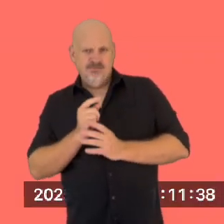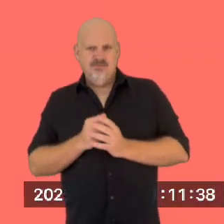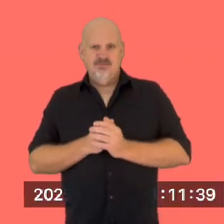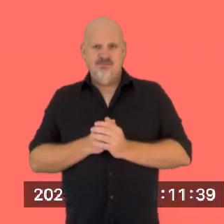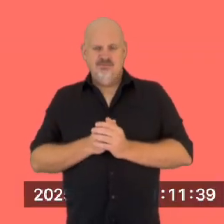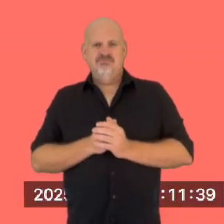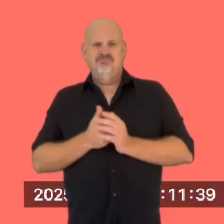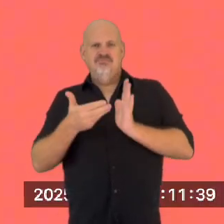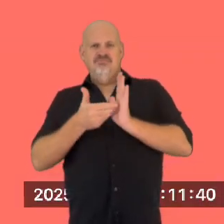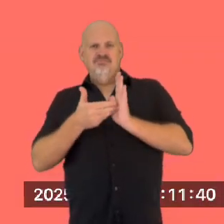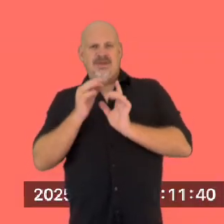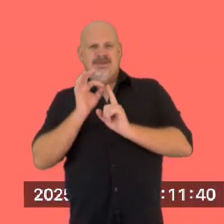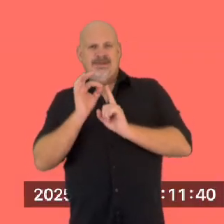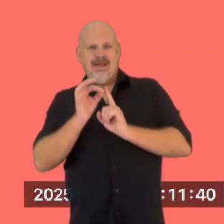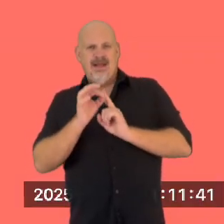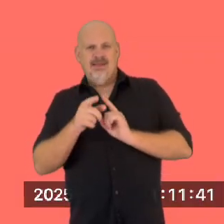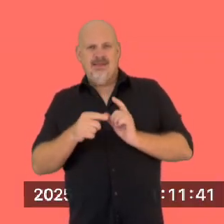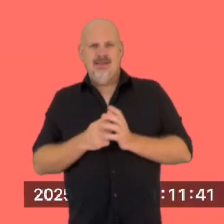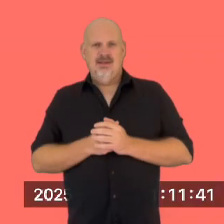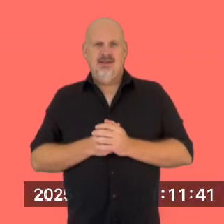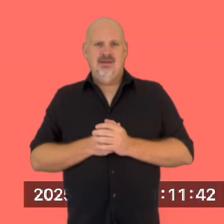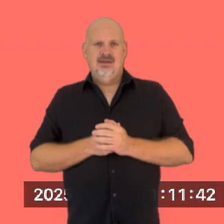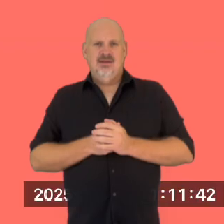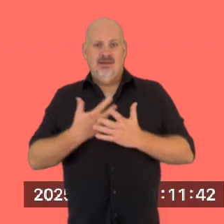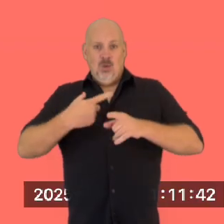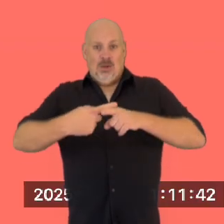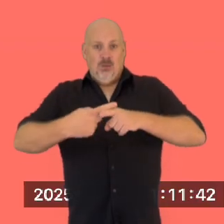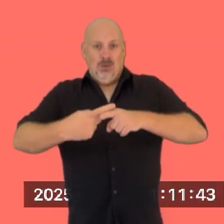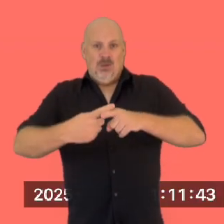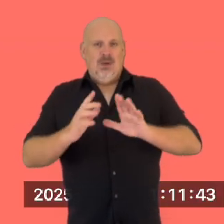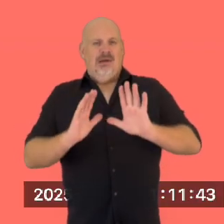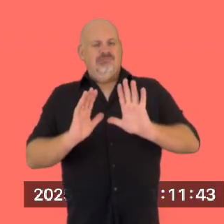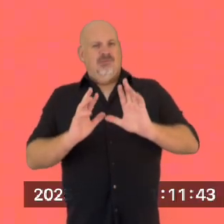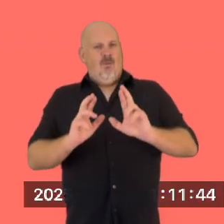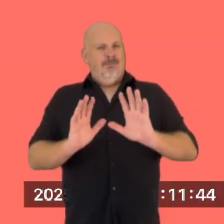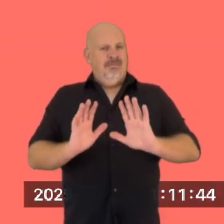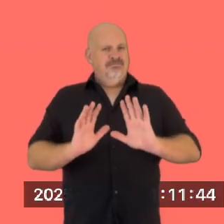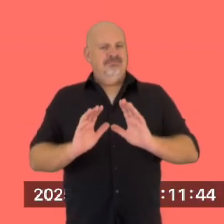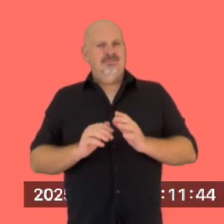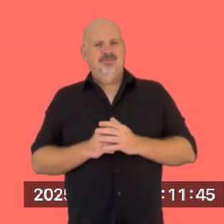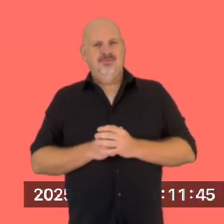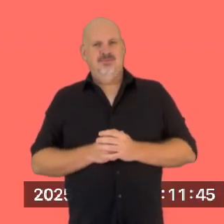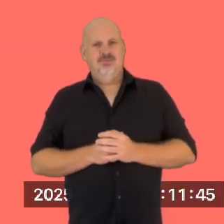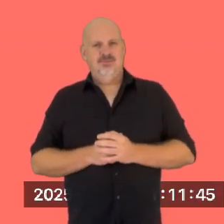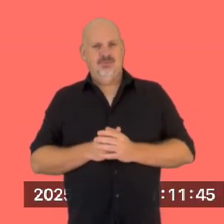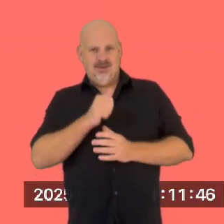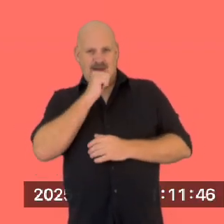can look like that, and on this one we're going to go a little bit more detail, and I hope I'm not going too quickly here.